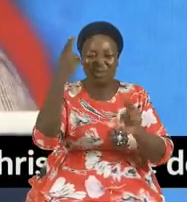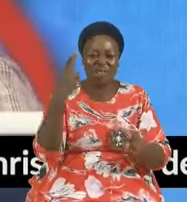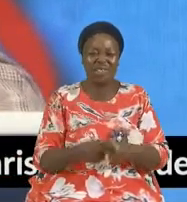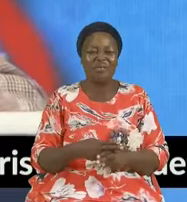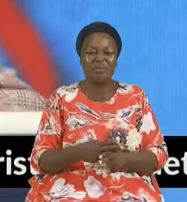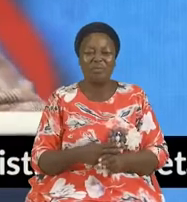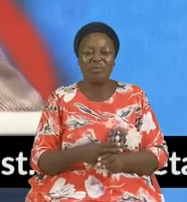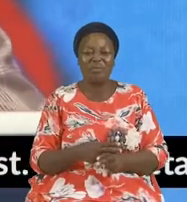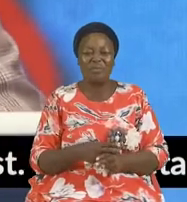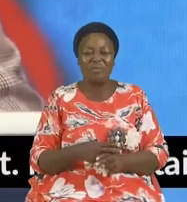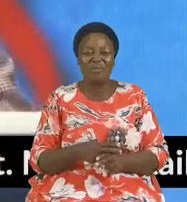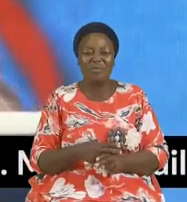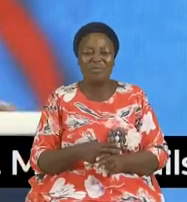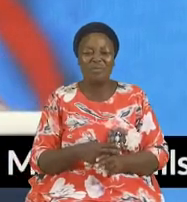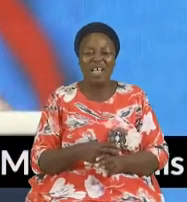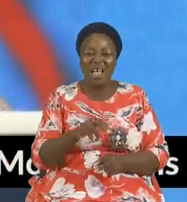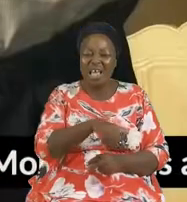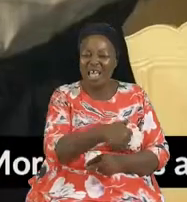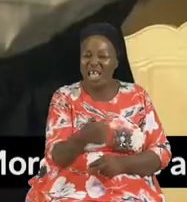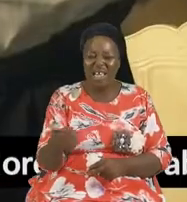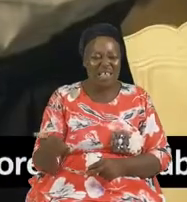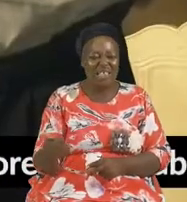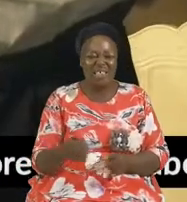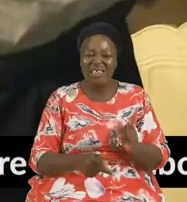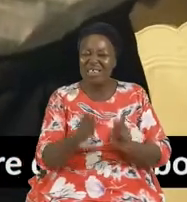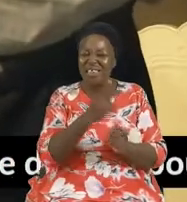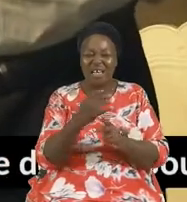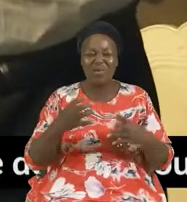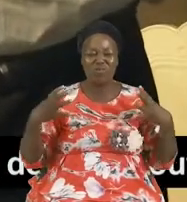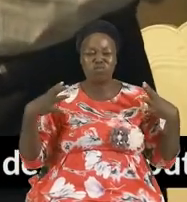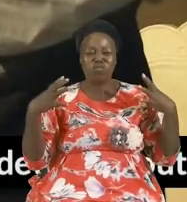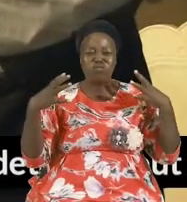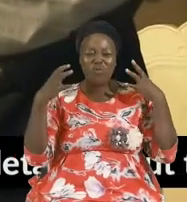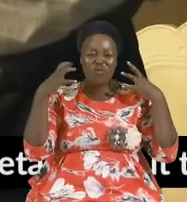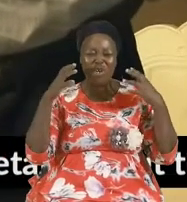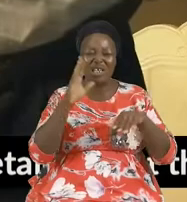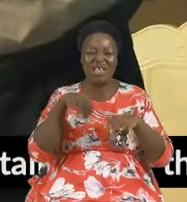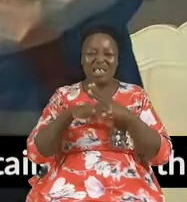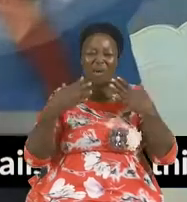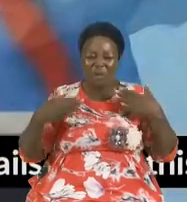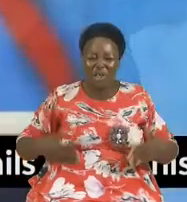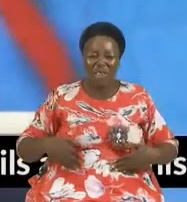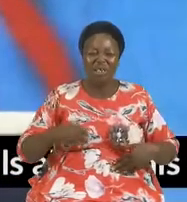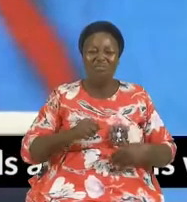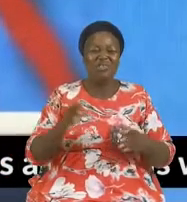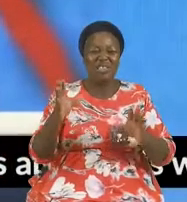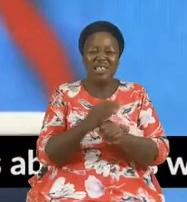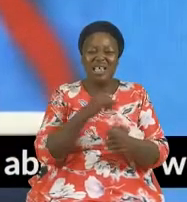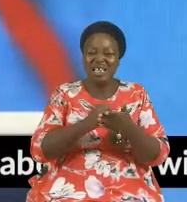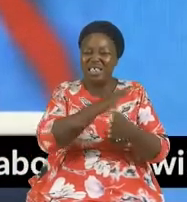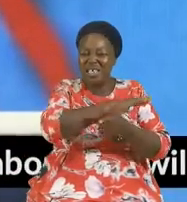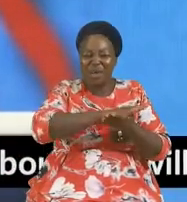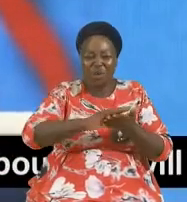you will heal them in Jesus' name. Any abnormal swelling in the